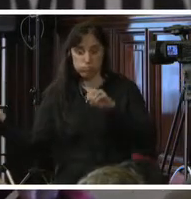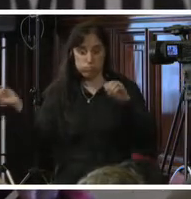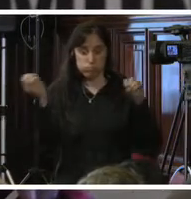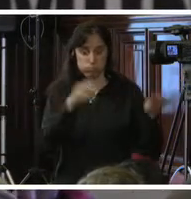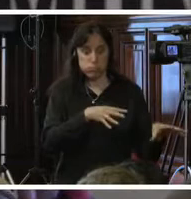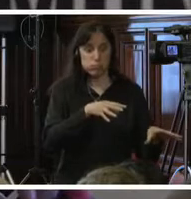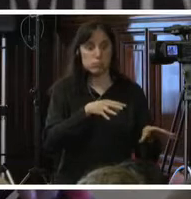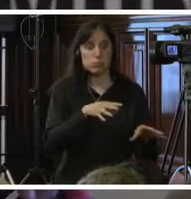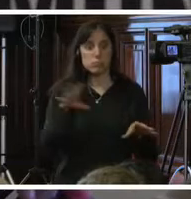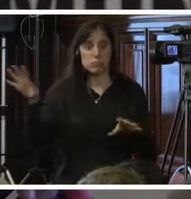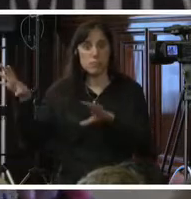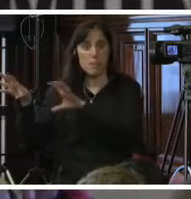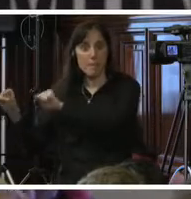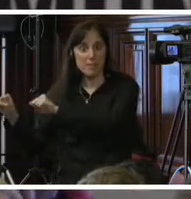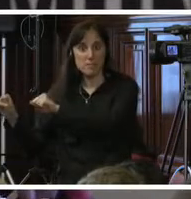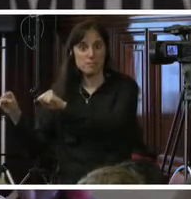Because now